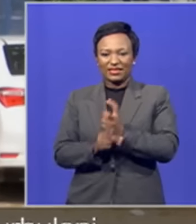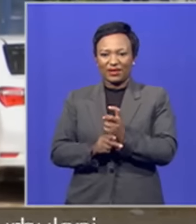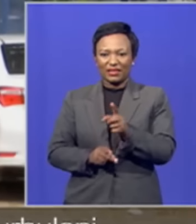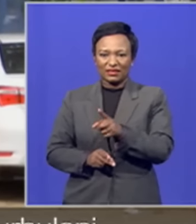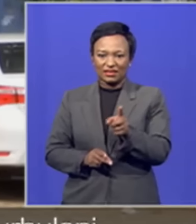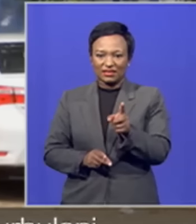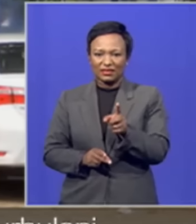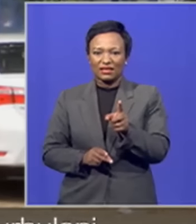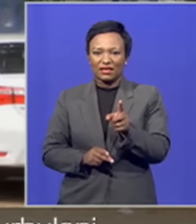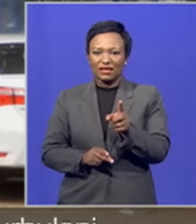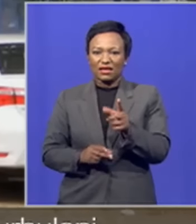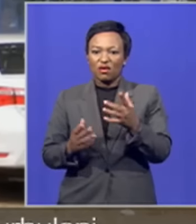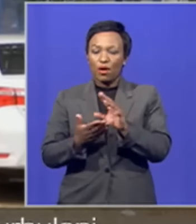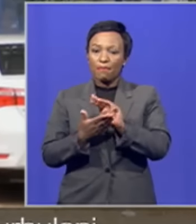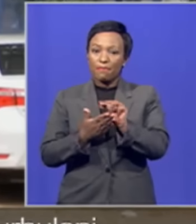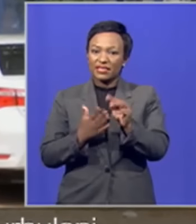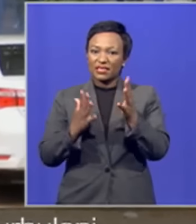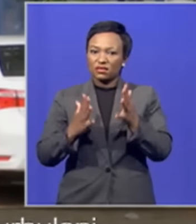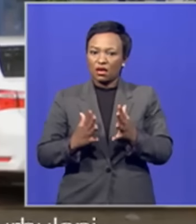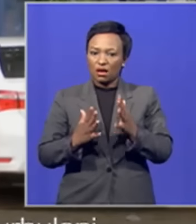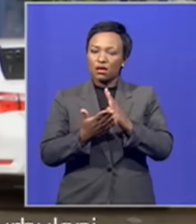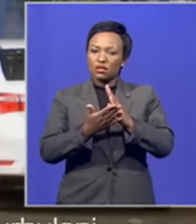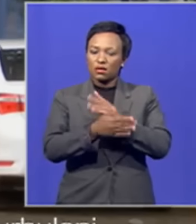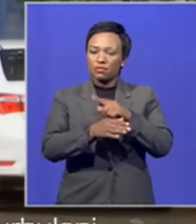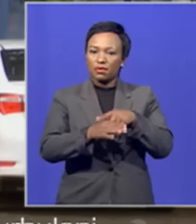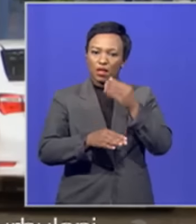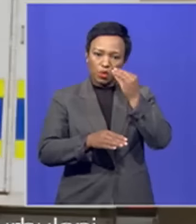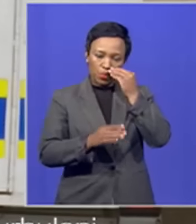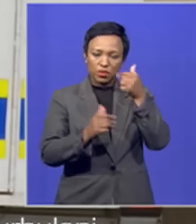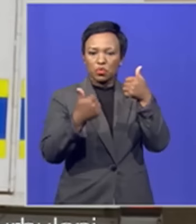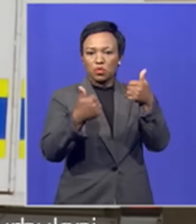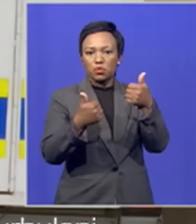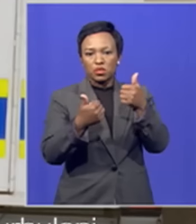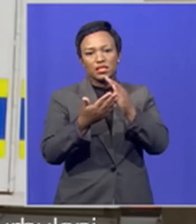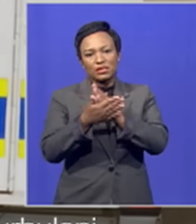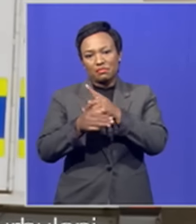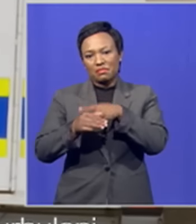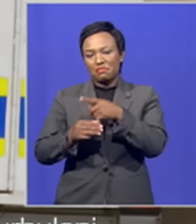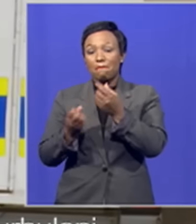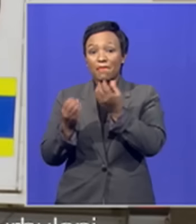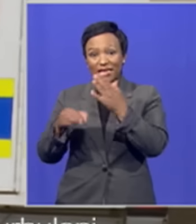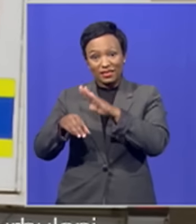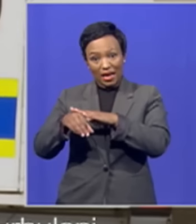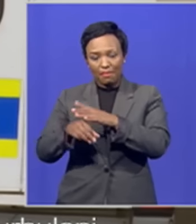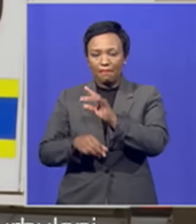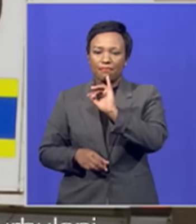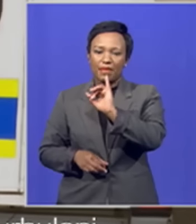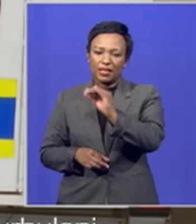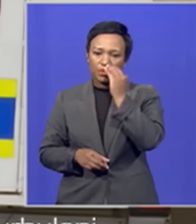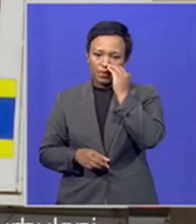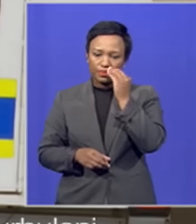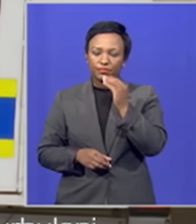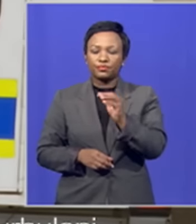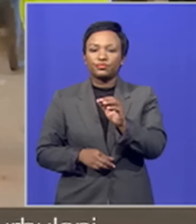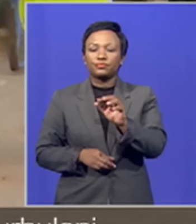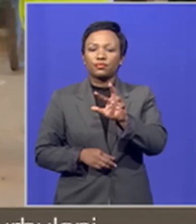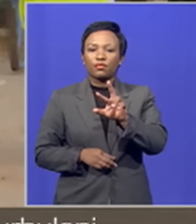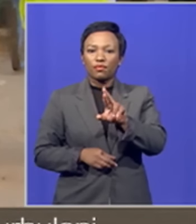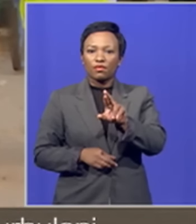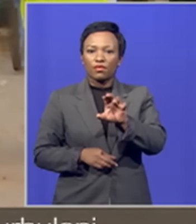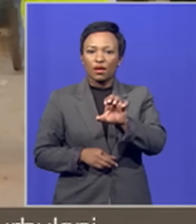the messengers, sometimes of good news, many times of bad news. Maemo a re tibetse kwa Reiger Park